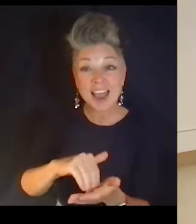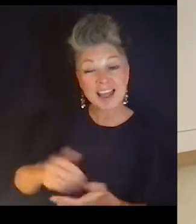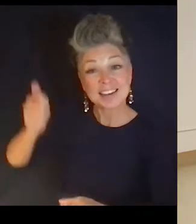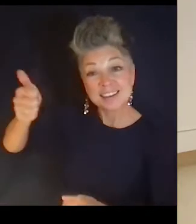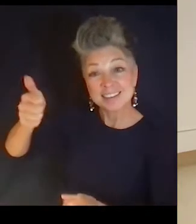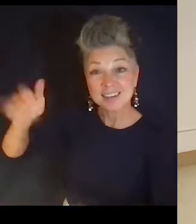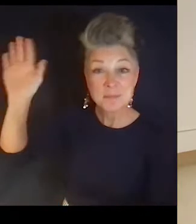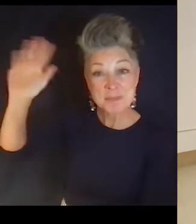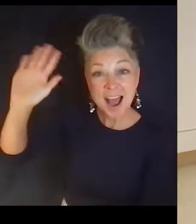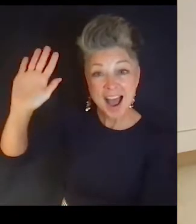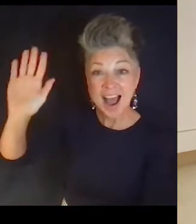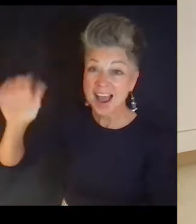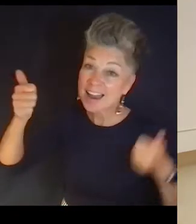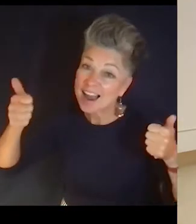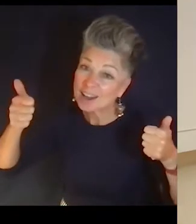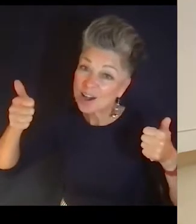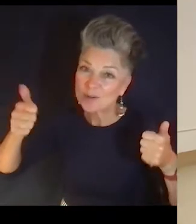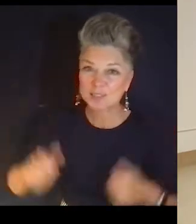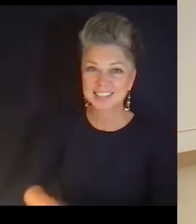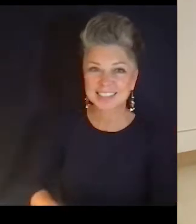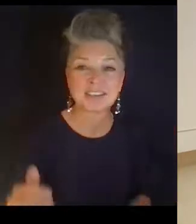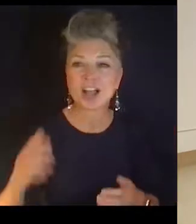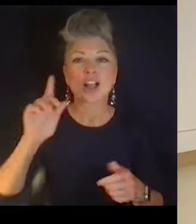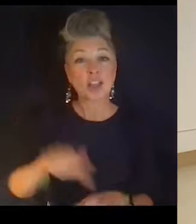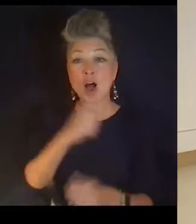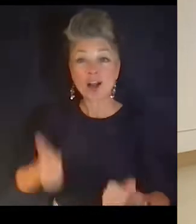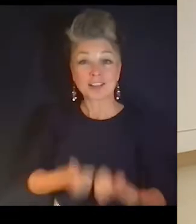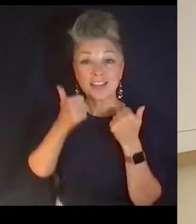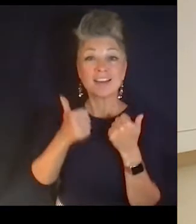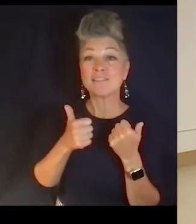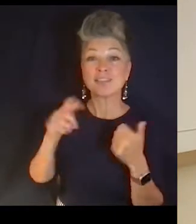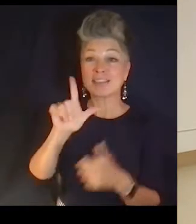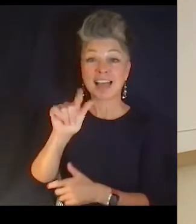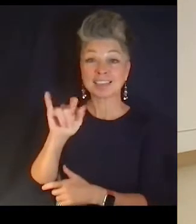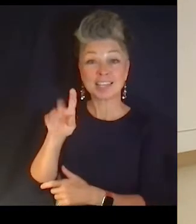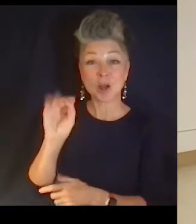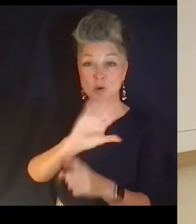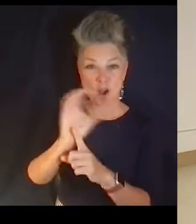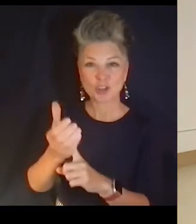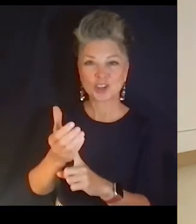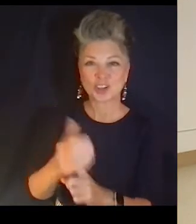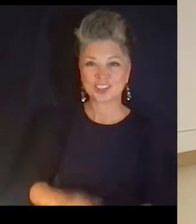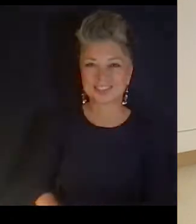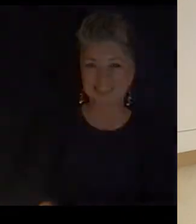vivo. Bye, adiós. Bye. Viva la cultura latina. Viva la cultura latina. Viva.